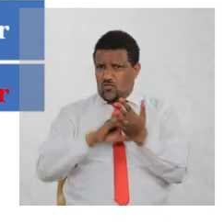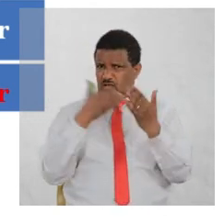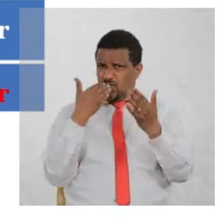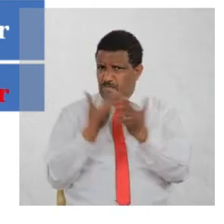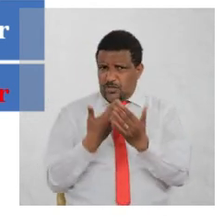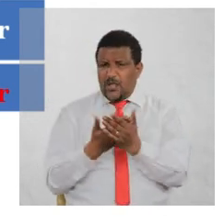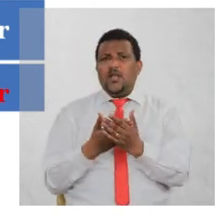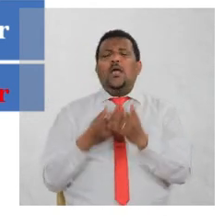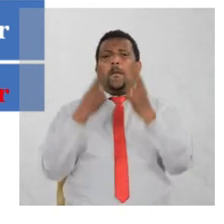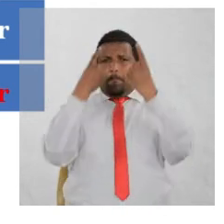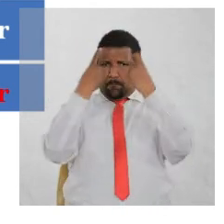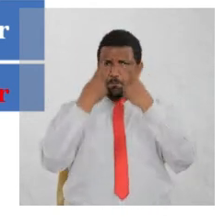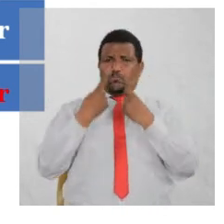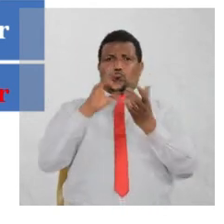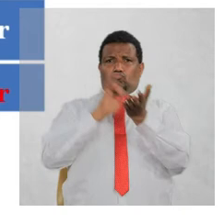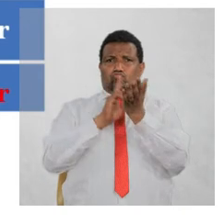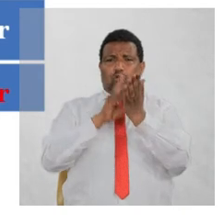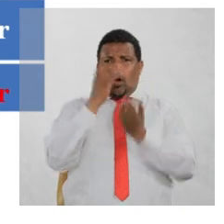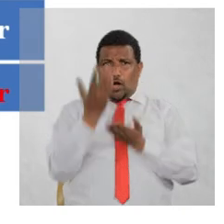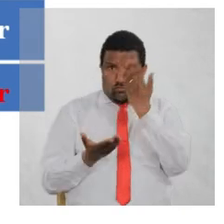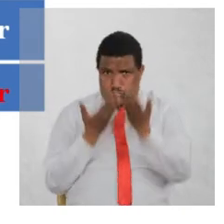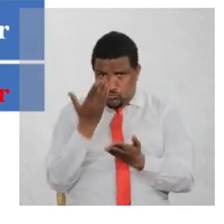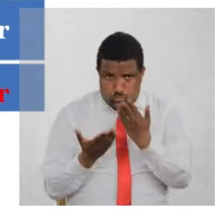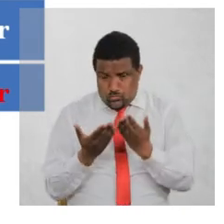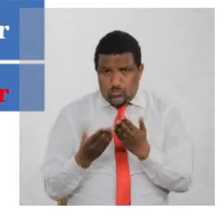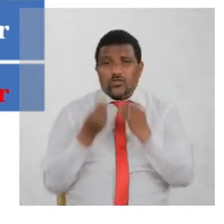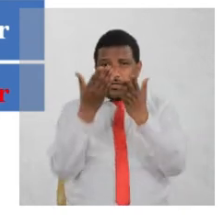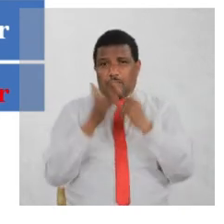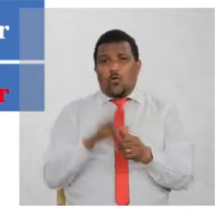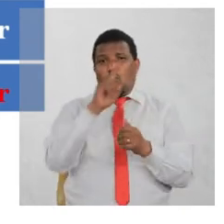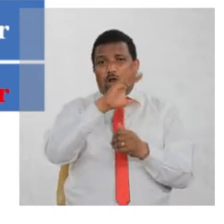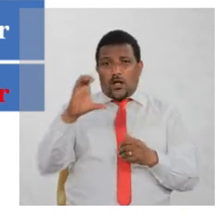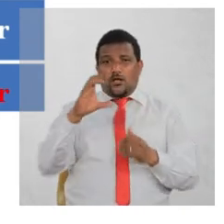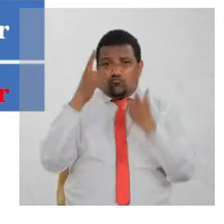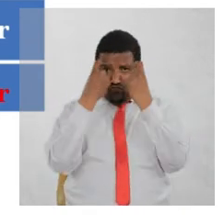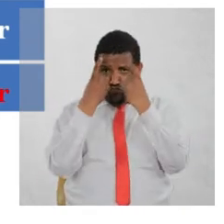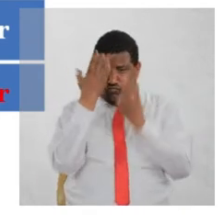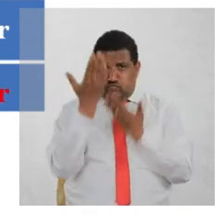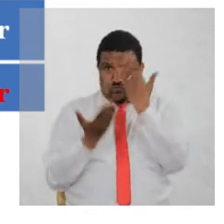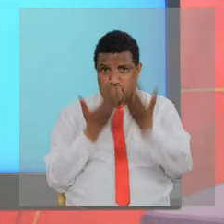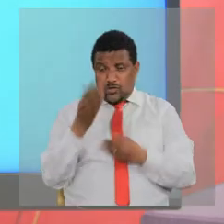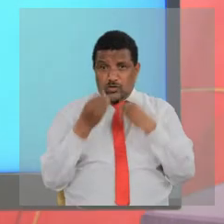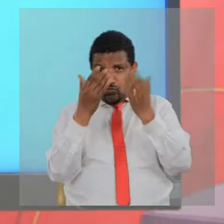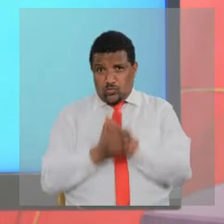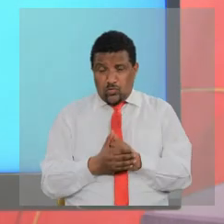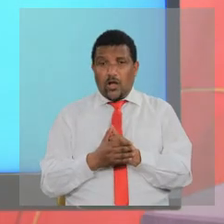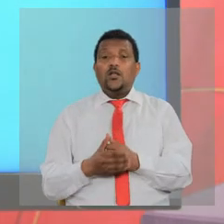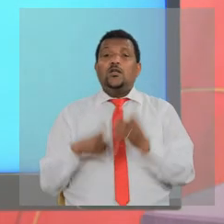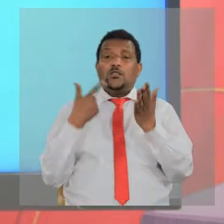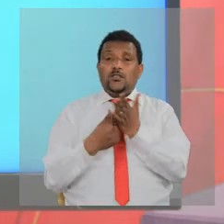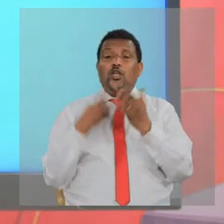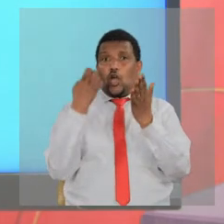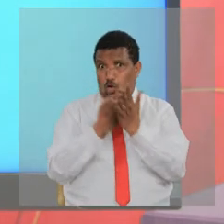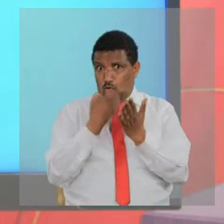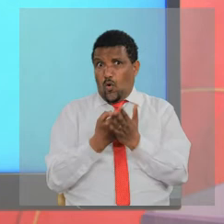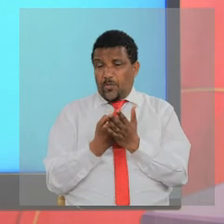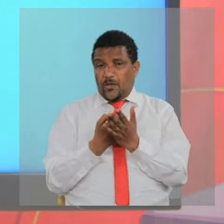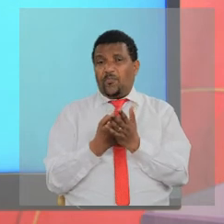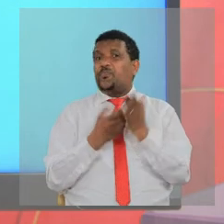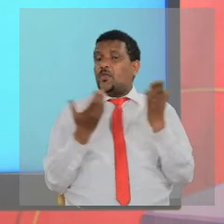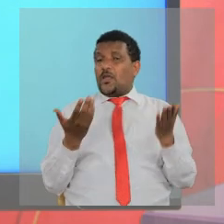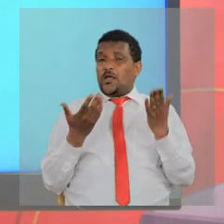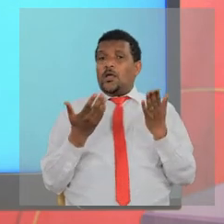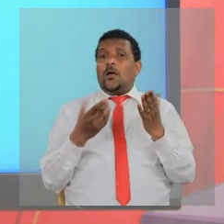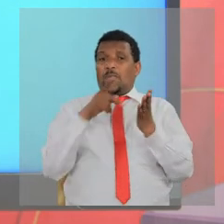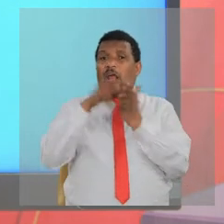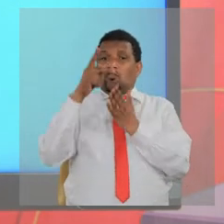When we see the medical diagnosis service, if 100 medical diagnosis service are offered in this economy, and if the price